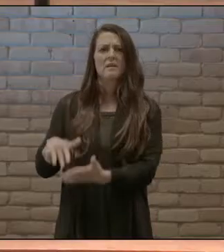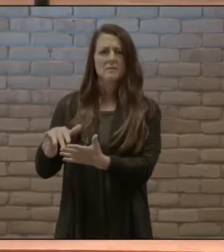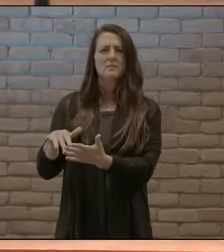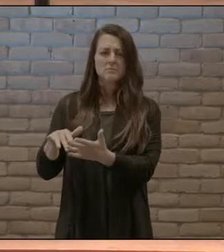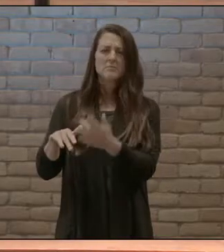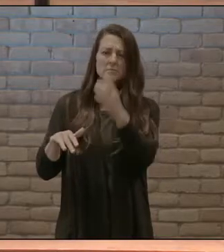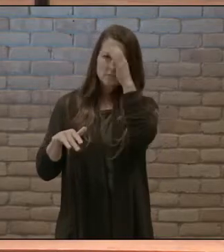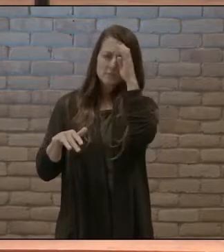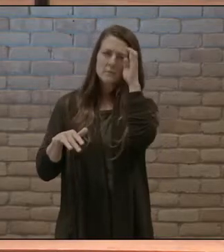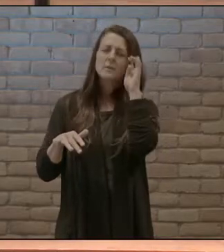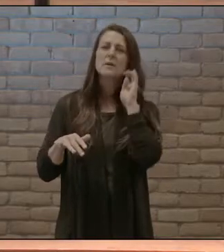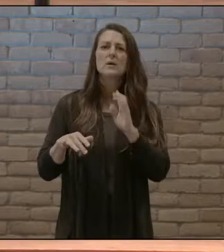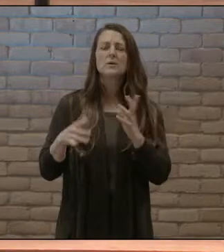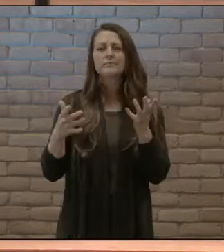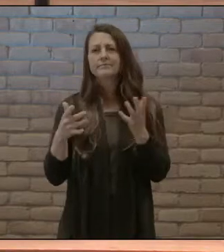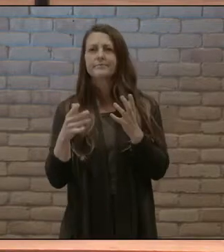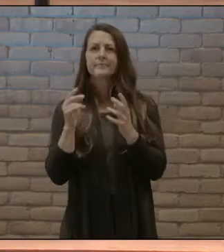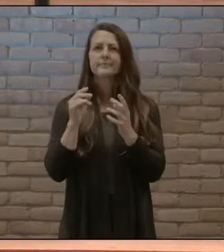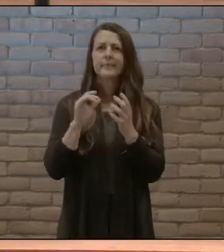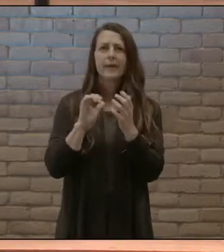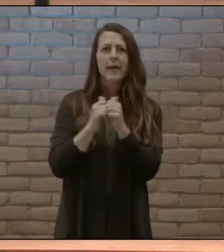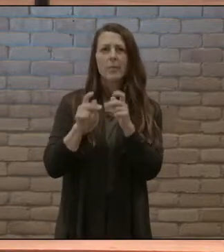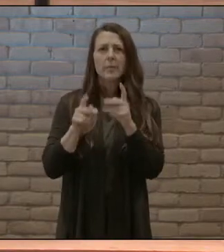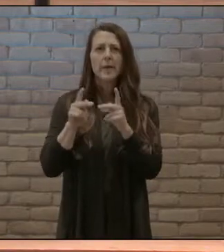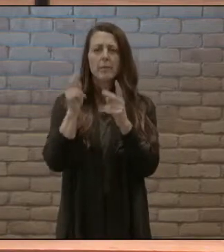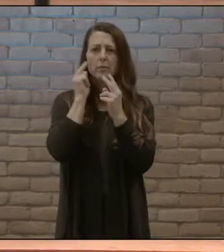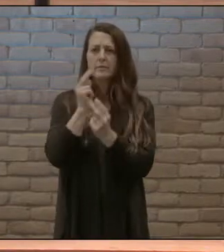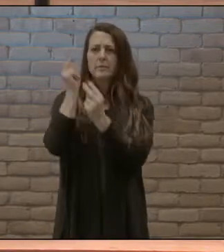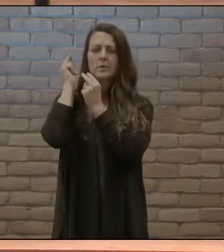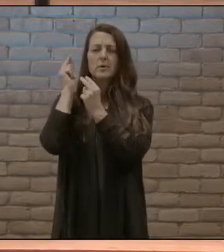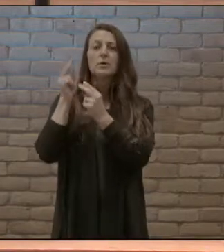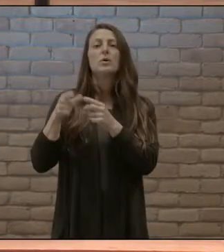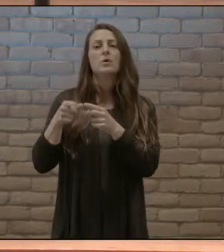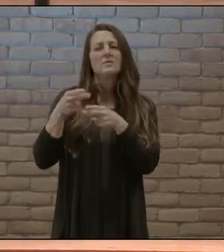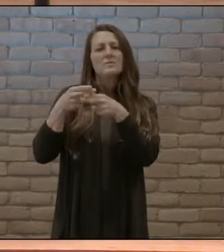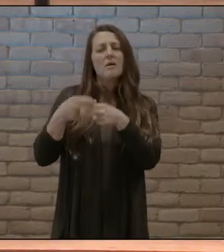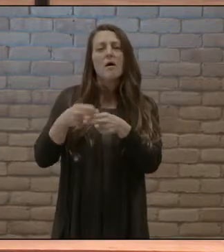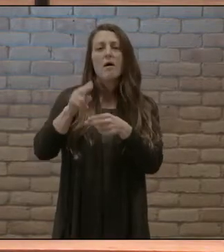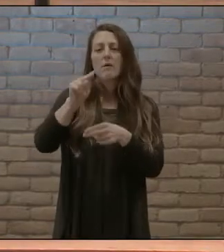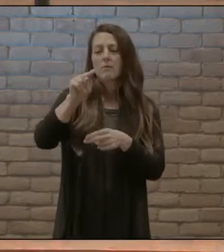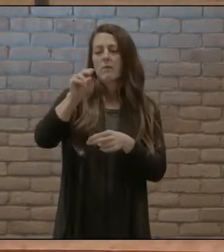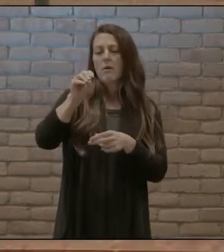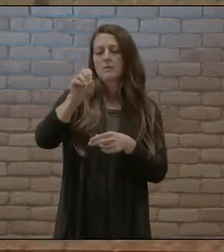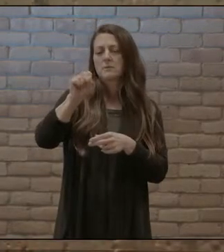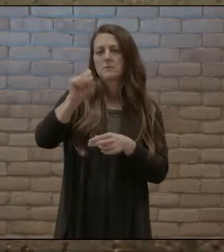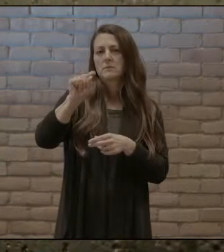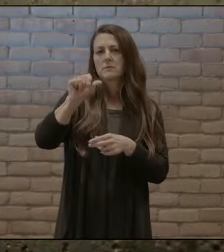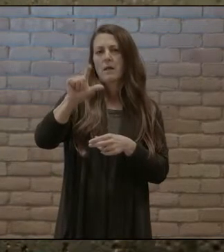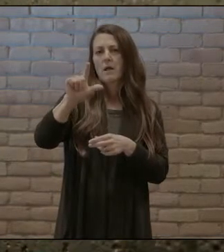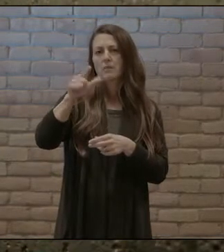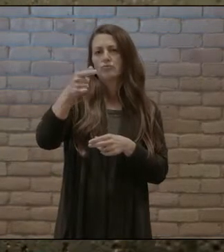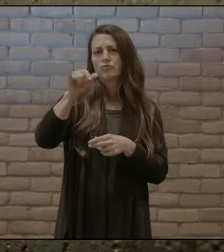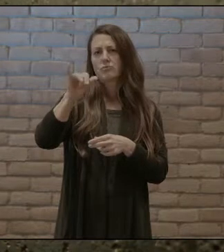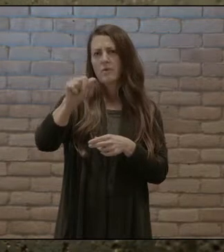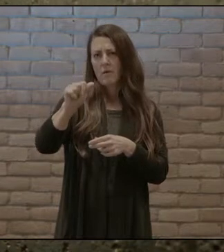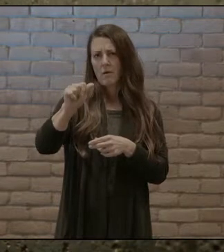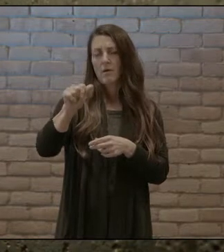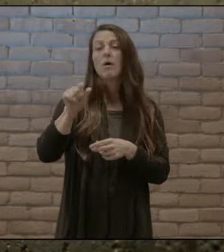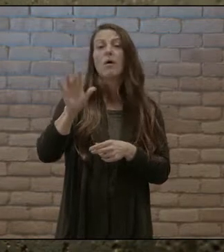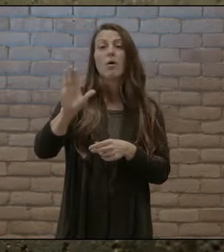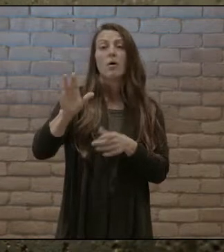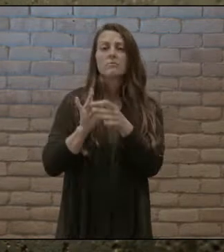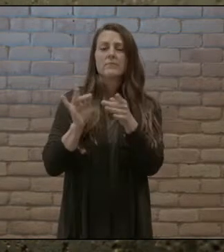like to be gazing back. She calls it nostalgia, and here's what she has to say. In society at